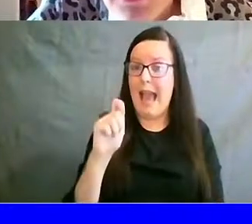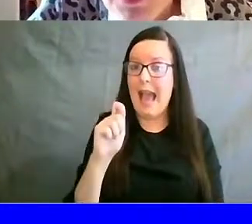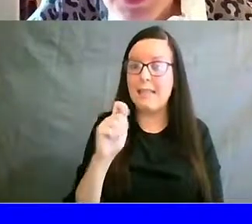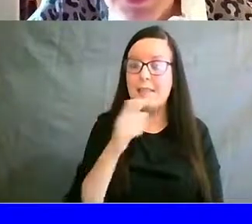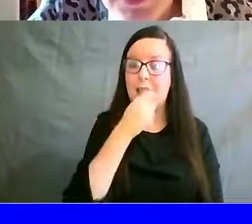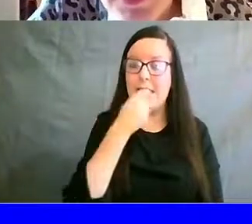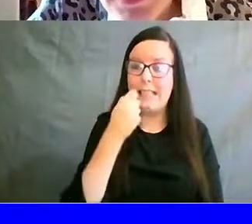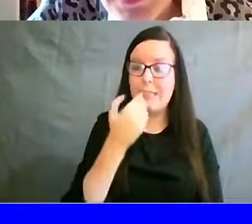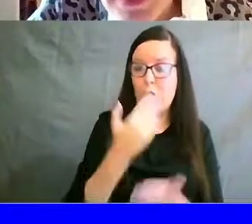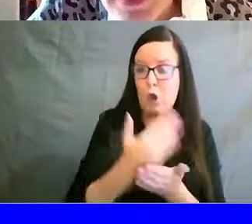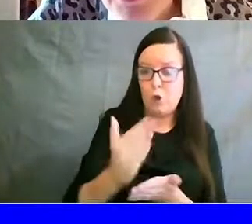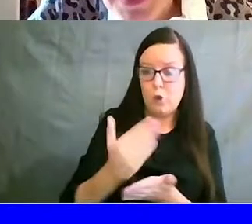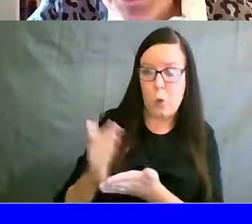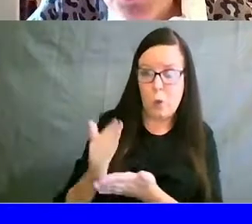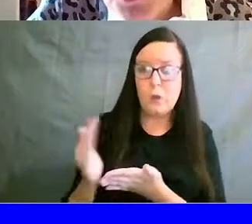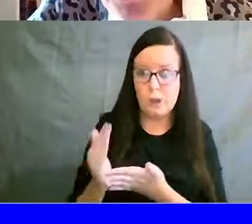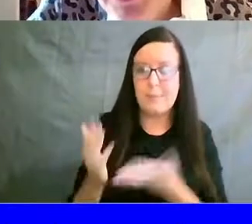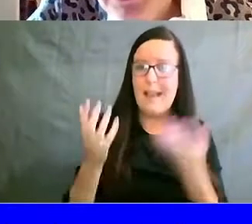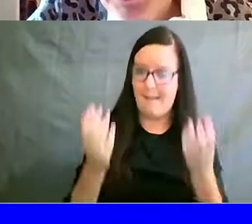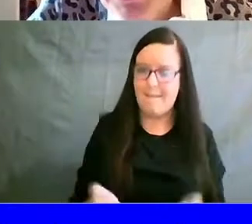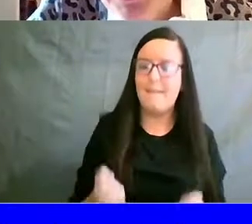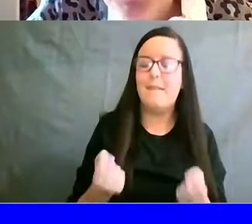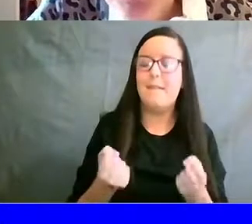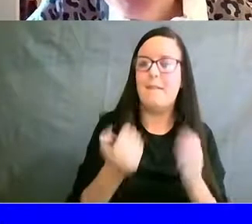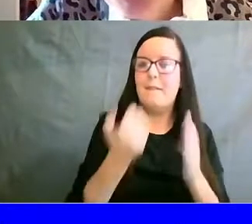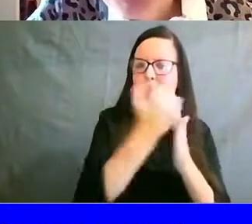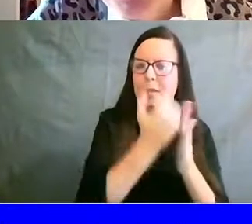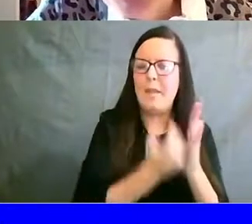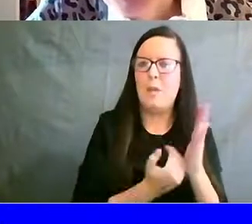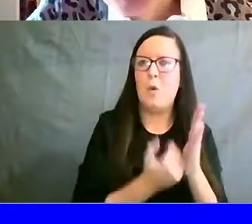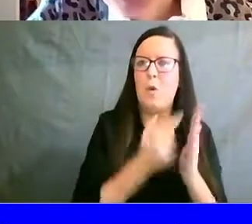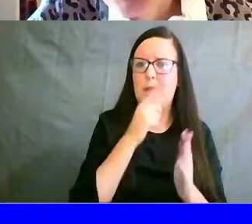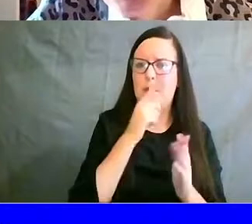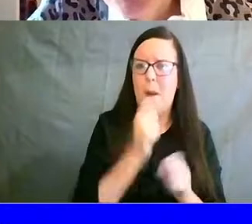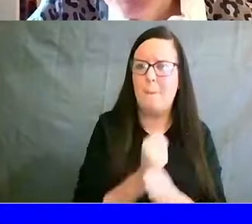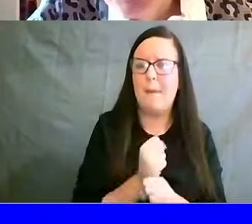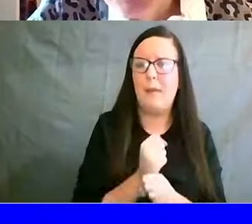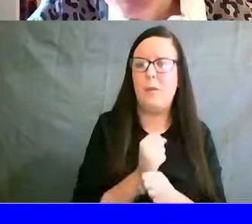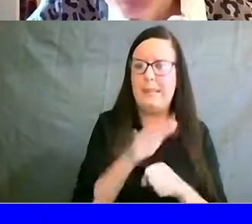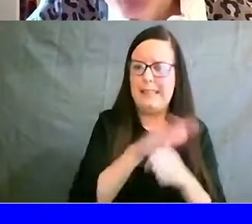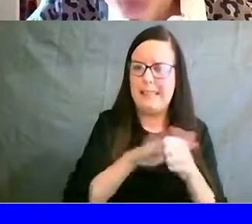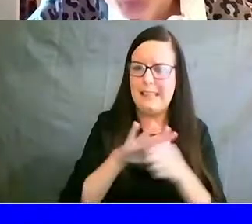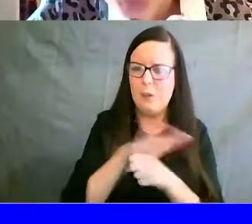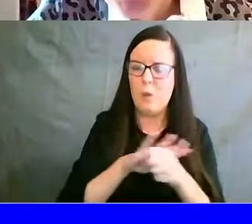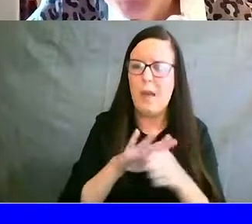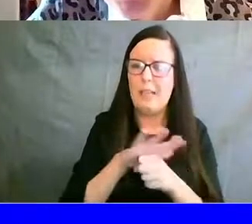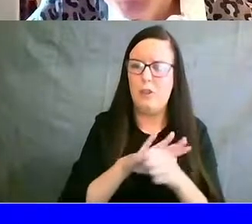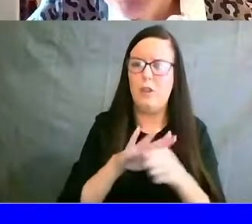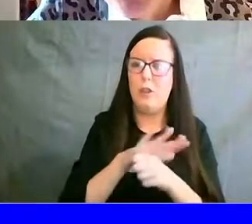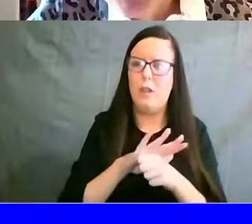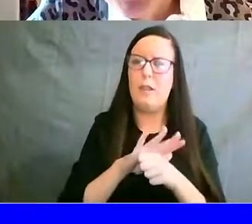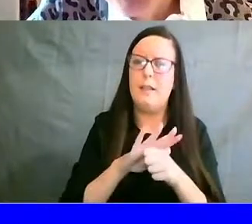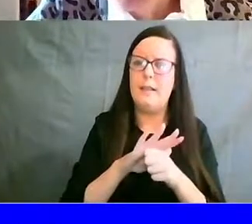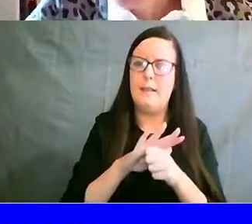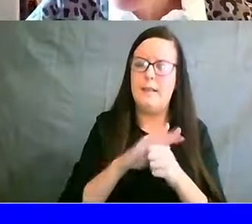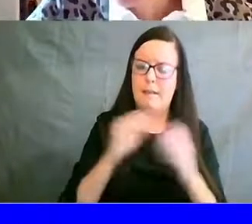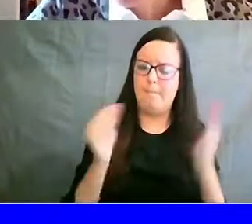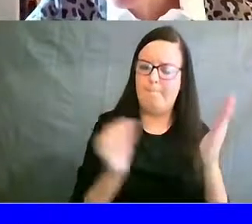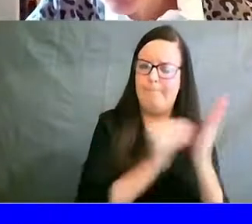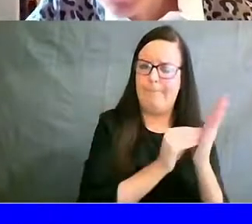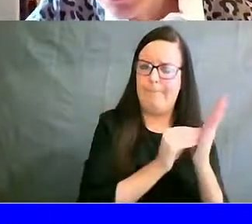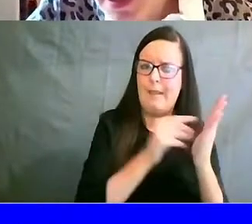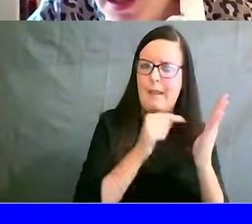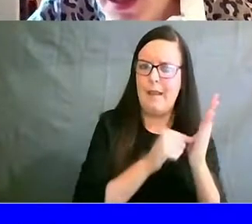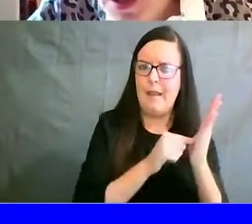in respect of criminal justice. And what we're thinking about here are instances stated in the Act where the Act